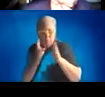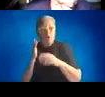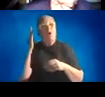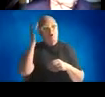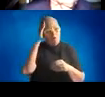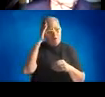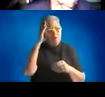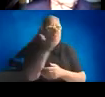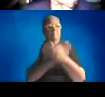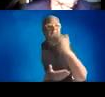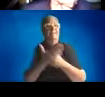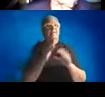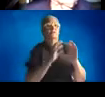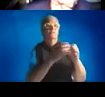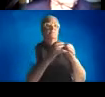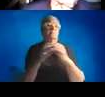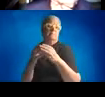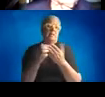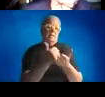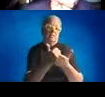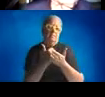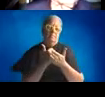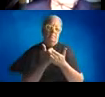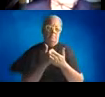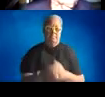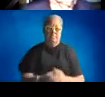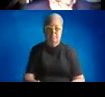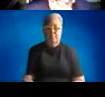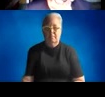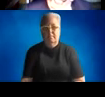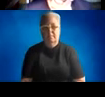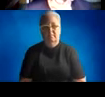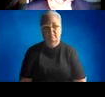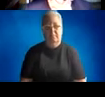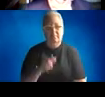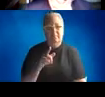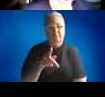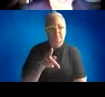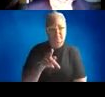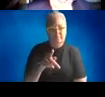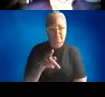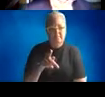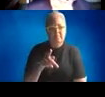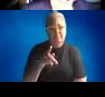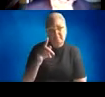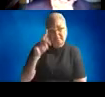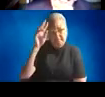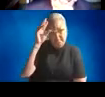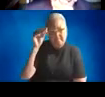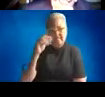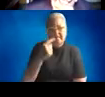Yeah, okay. And that is from Kingsley Njoku. Sorry, I didn't mention the